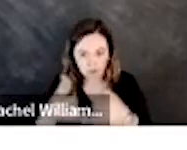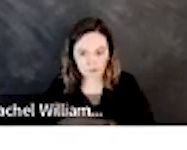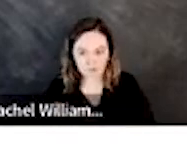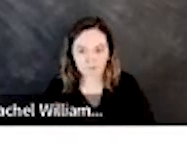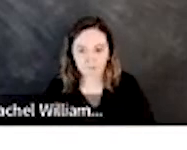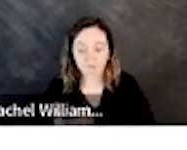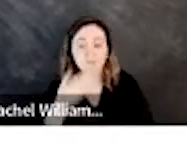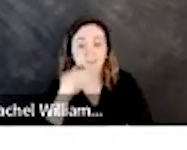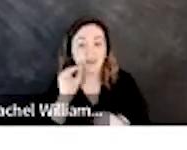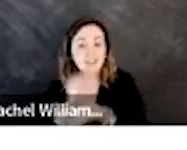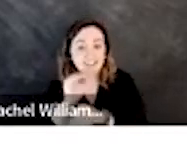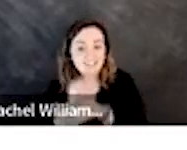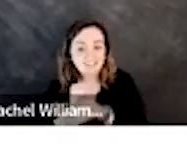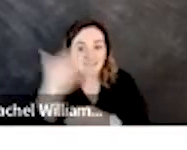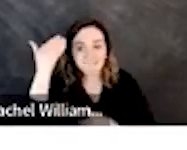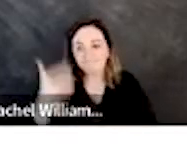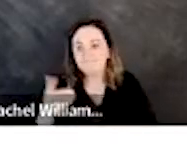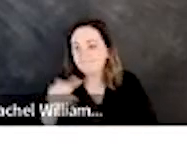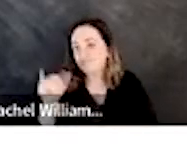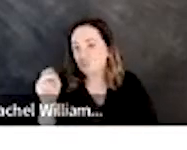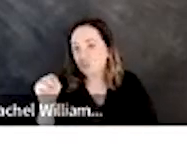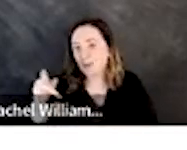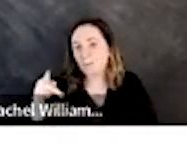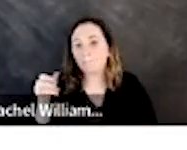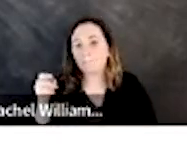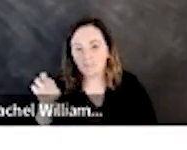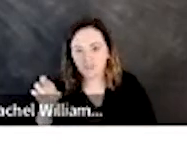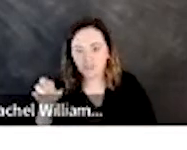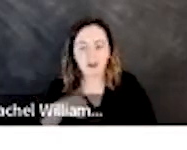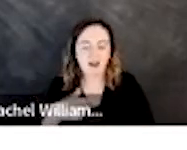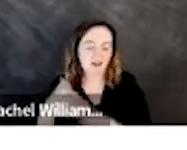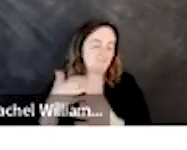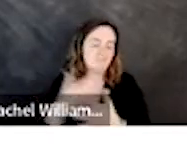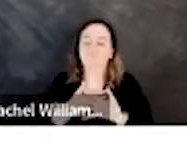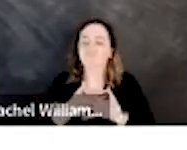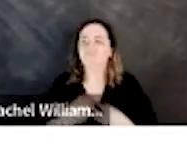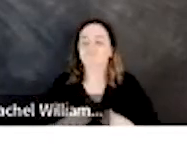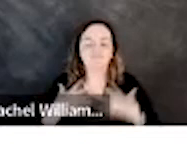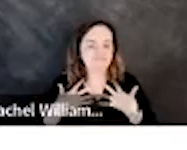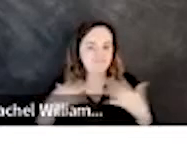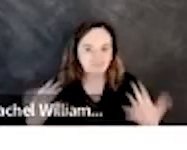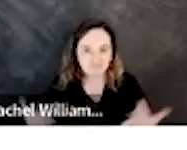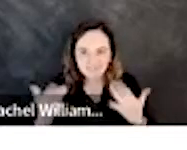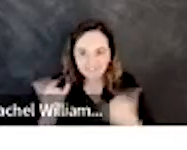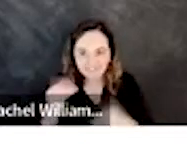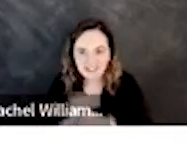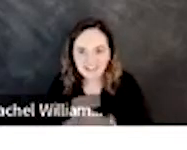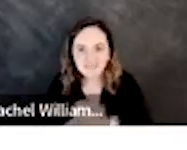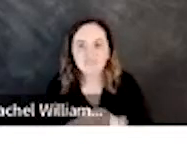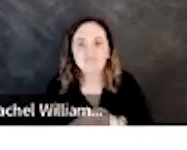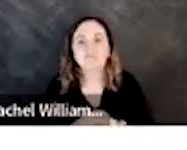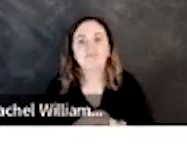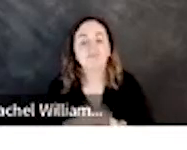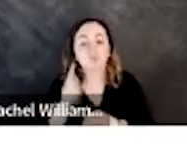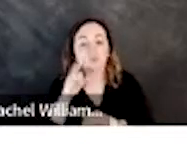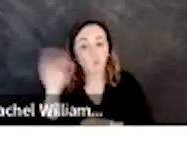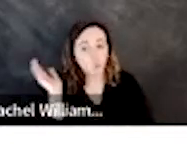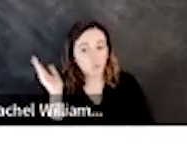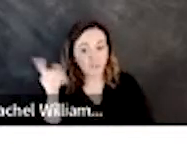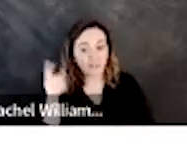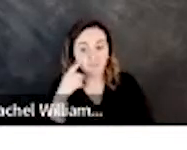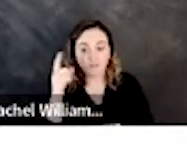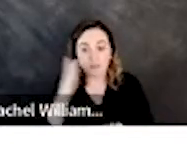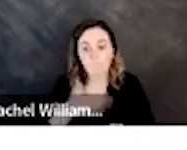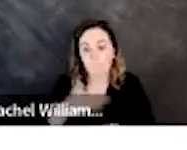Good evening. My name is Jen Painter, and I'm honored to be present this evening to present